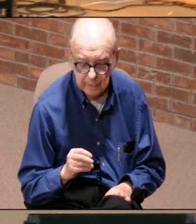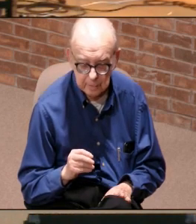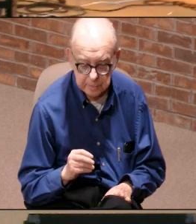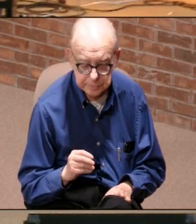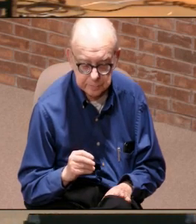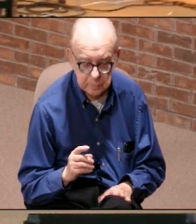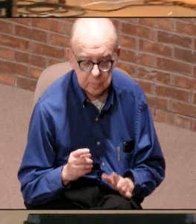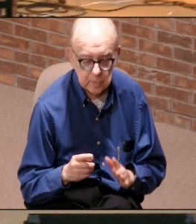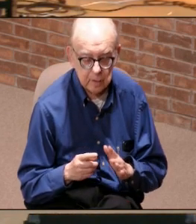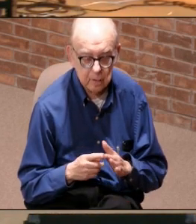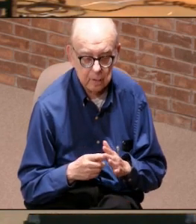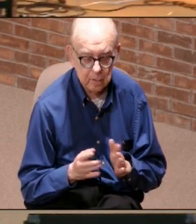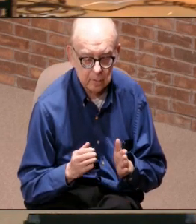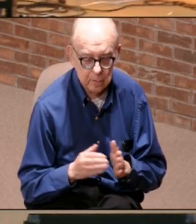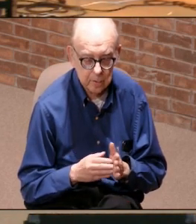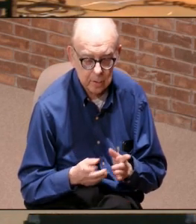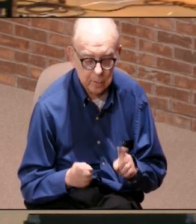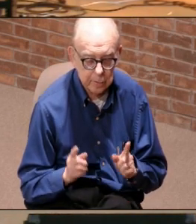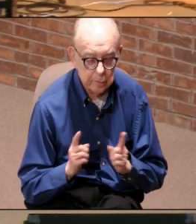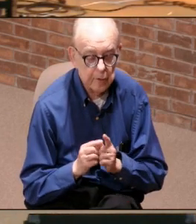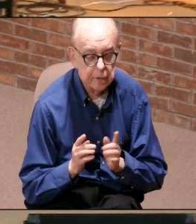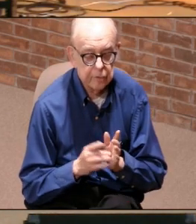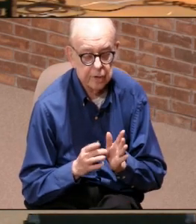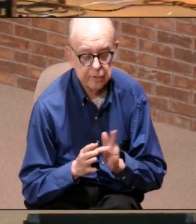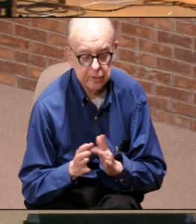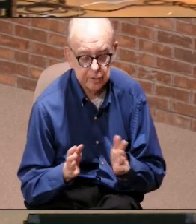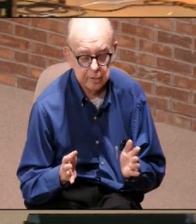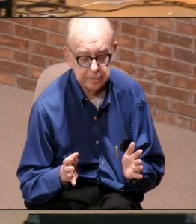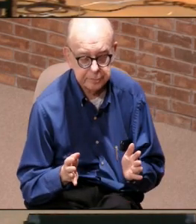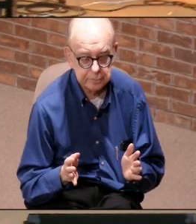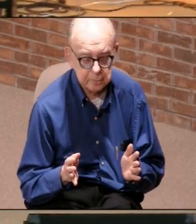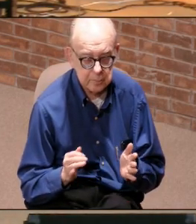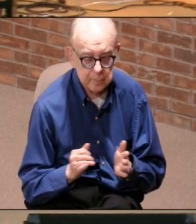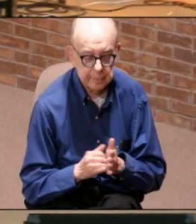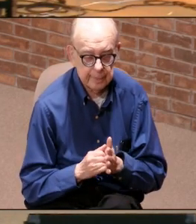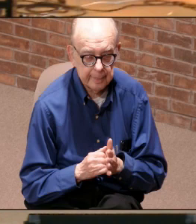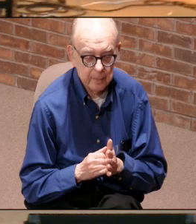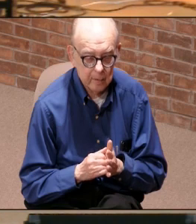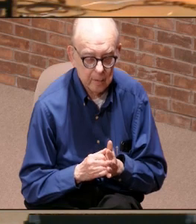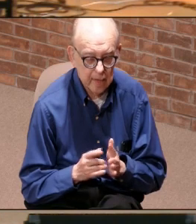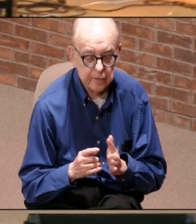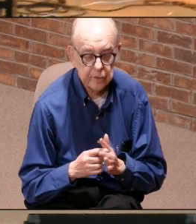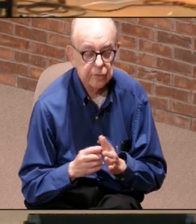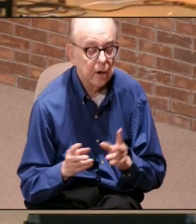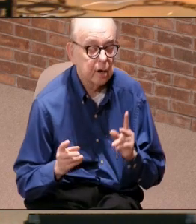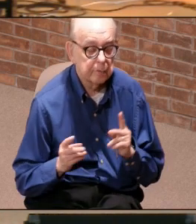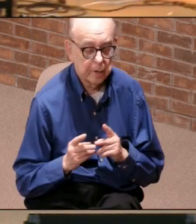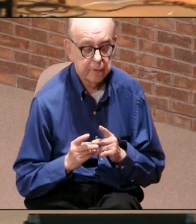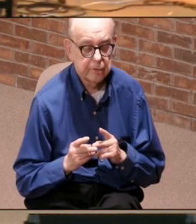You started over when you met Jesus. That's the starting point.